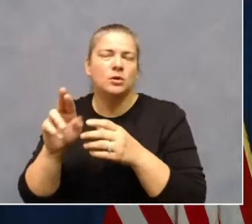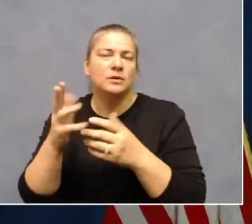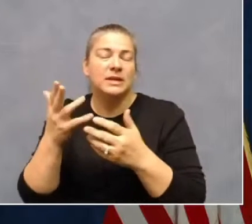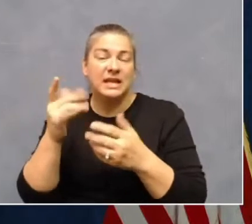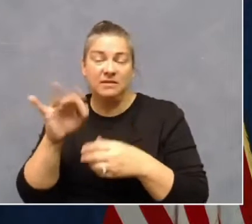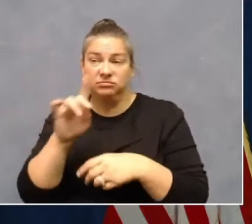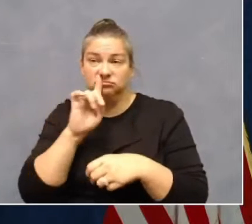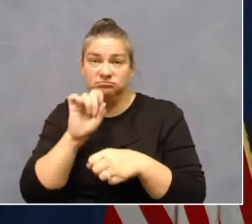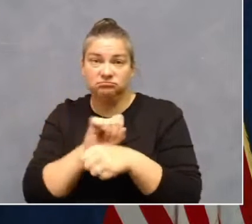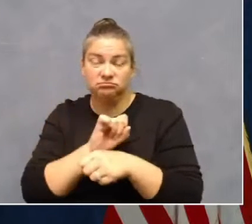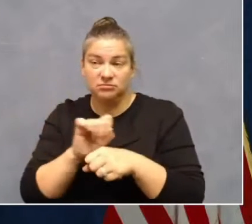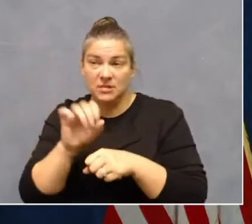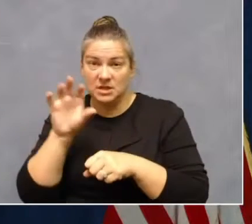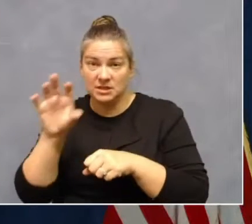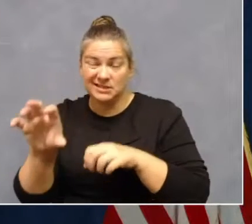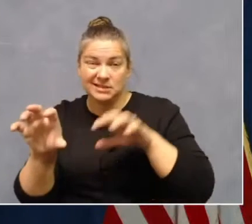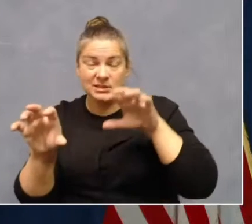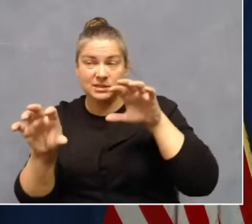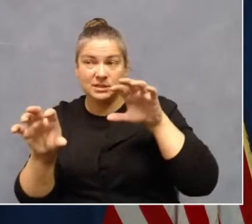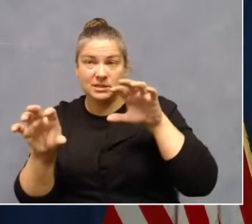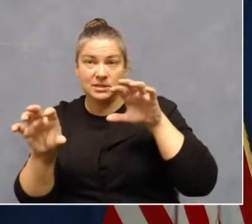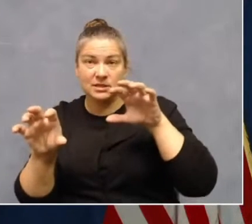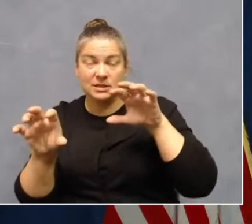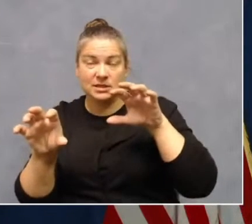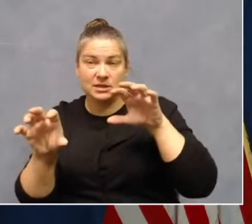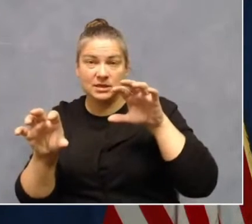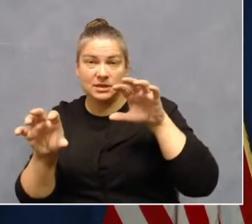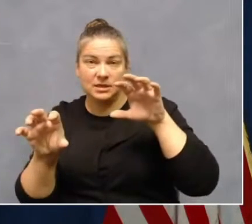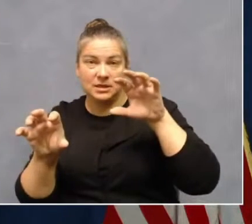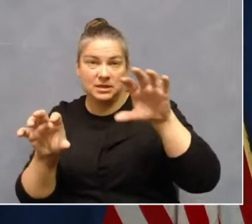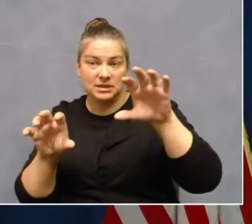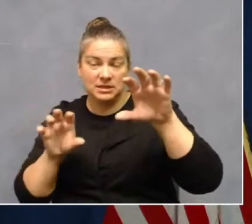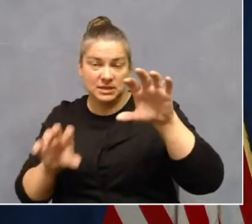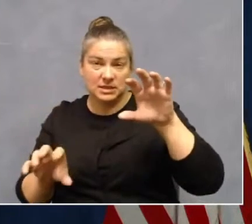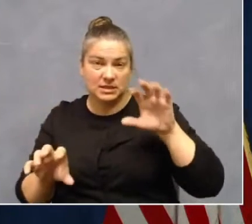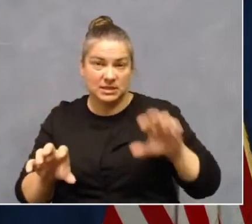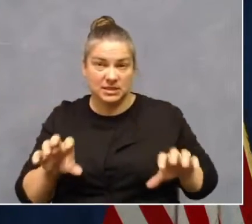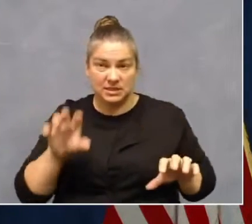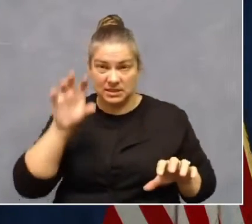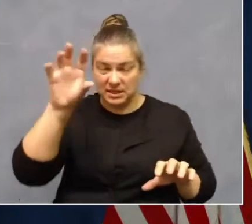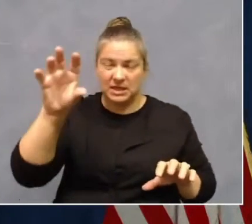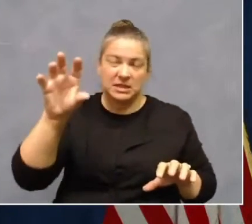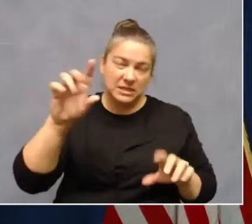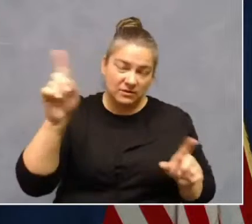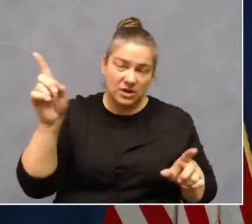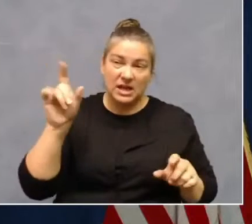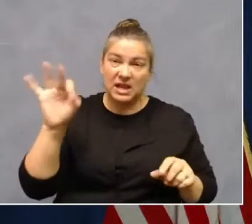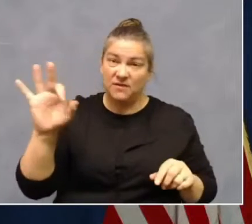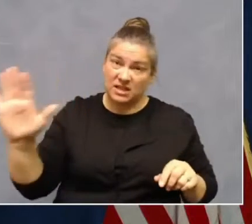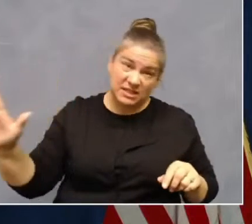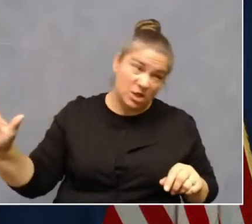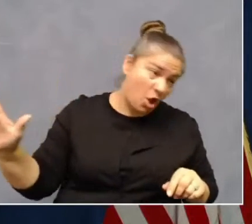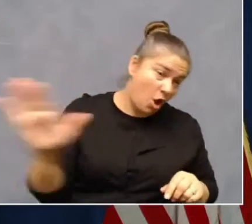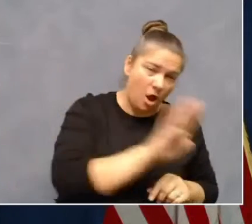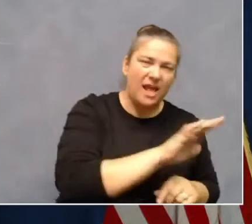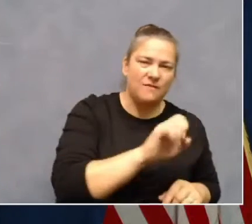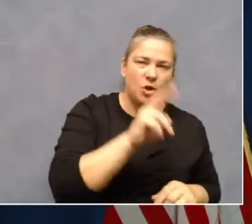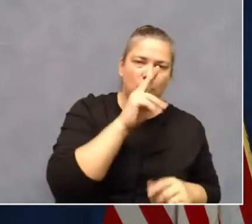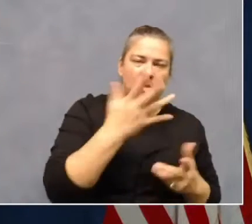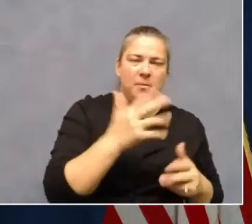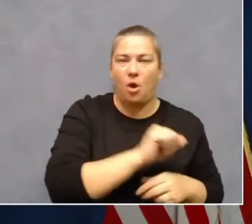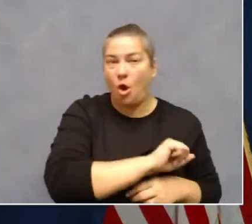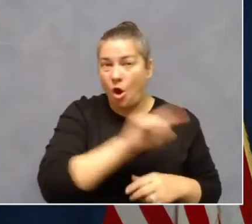marking out of control statewide spread, then we may have to look at various statewide solutions, but we're not there